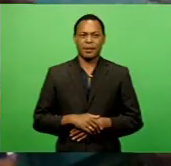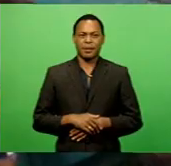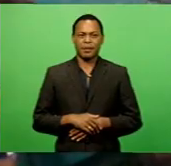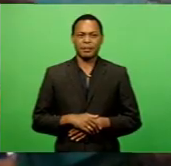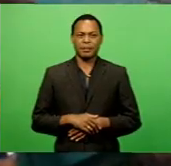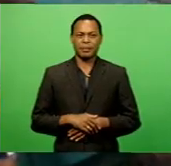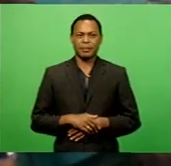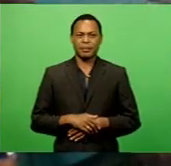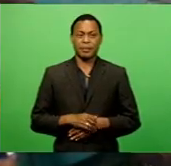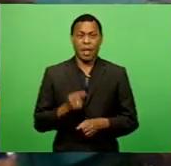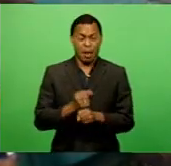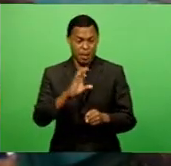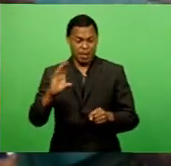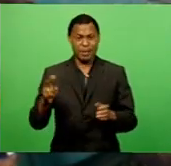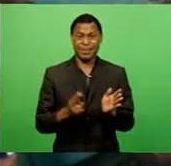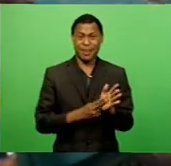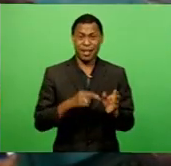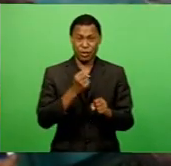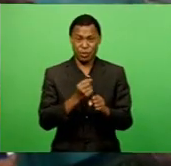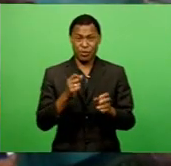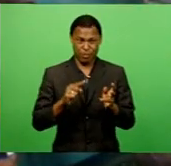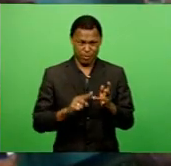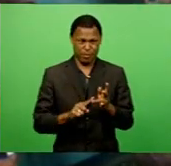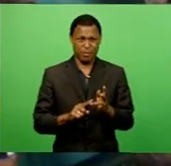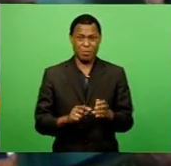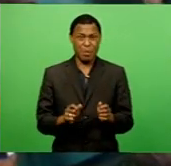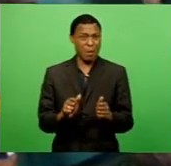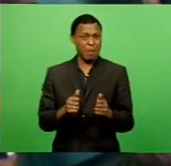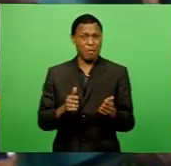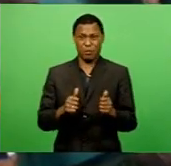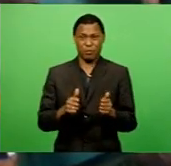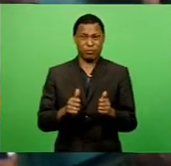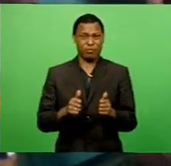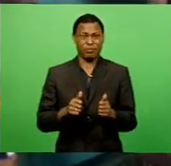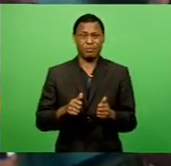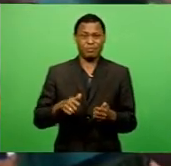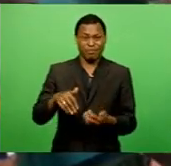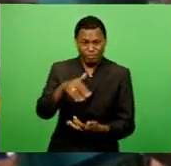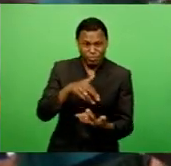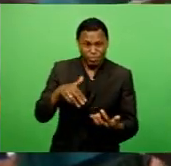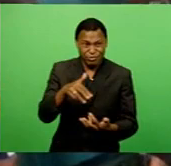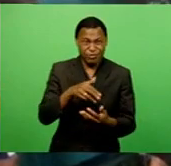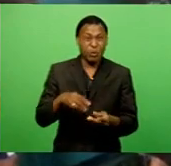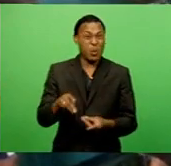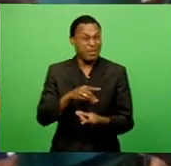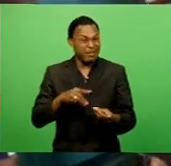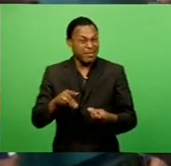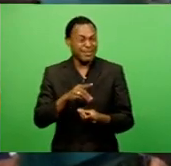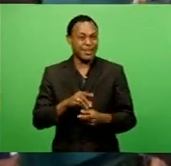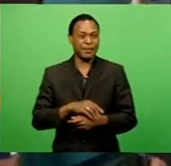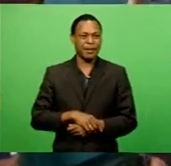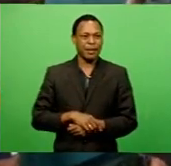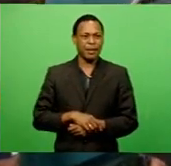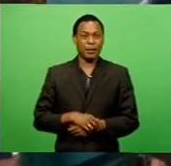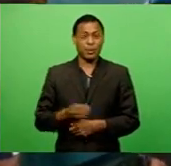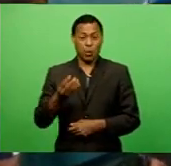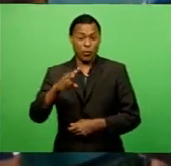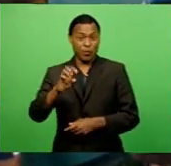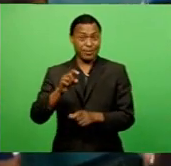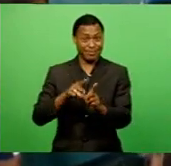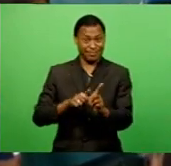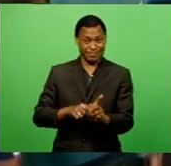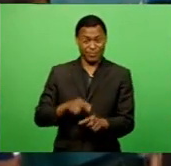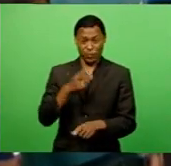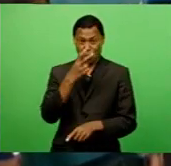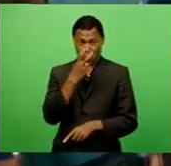provides humanitarian support after natural disasters or when there is a need in any community. The 40-year-old has been instrumental